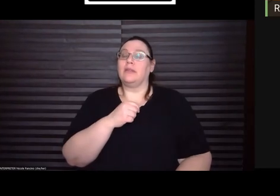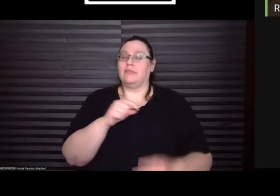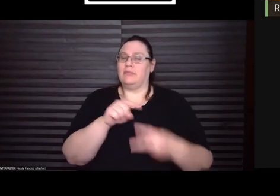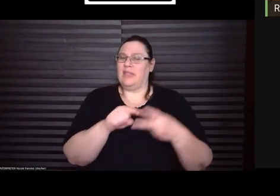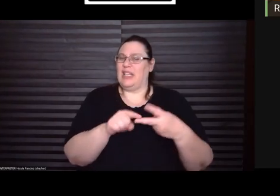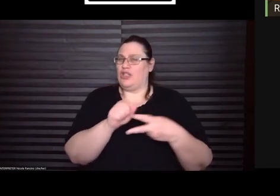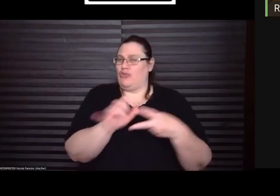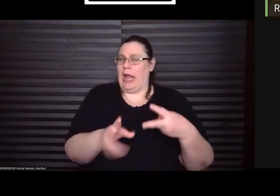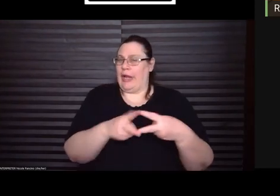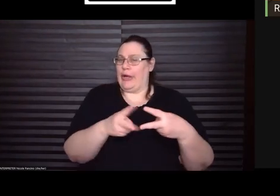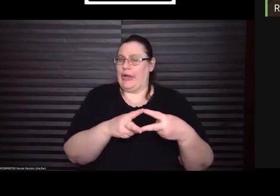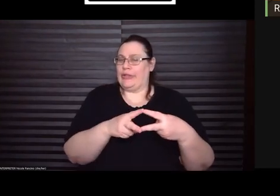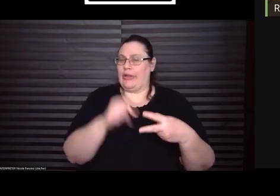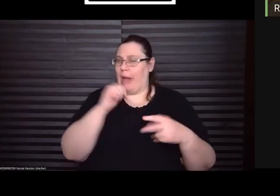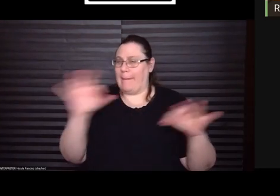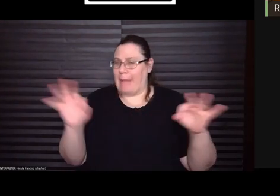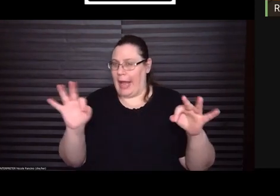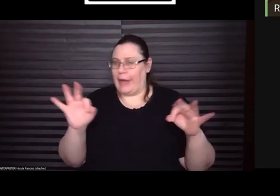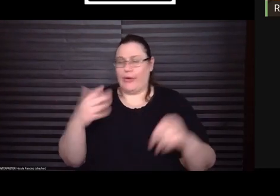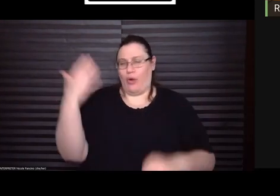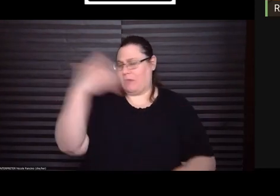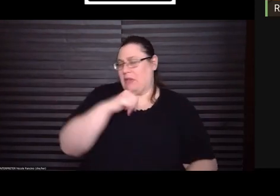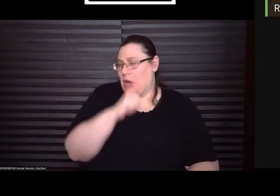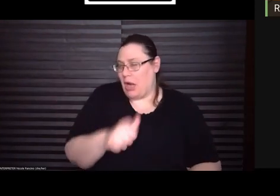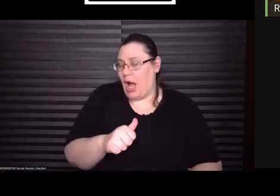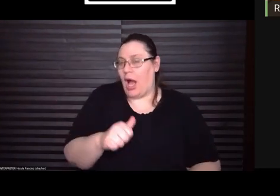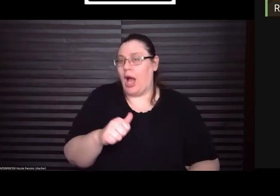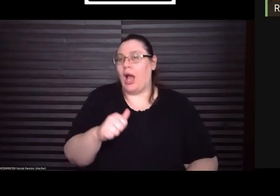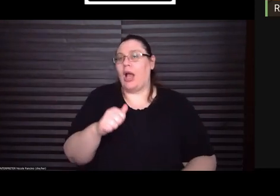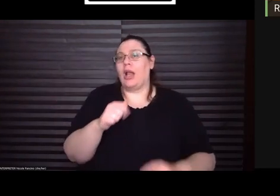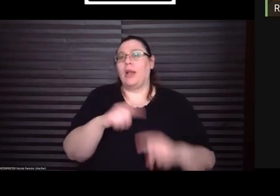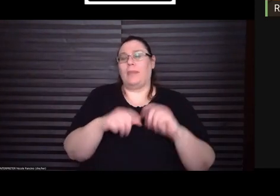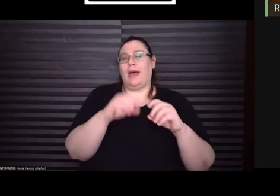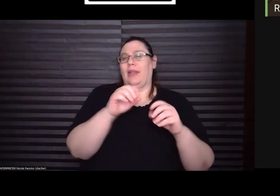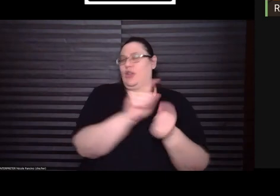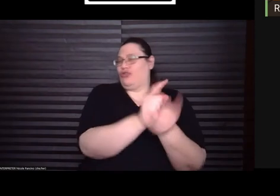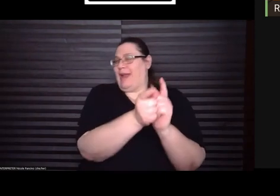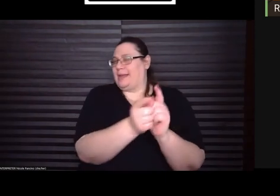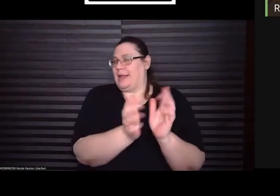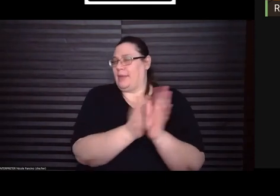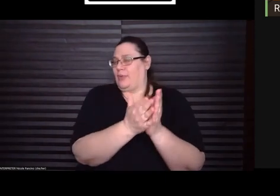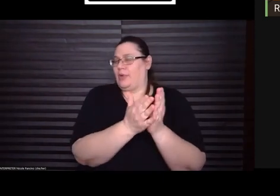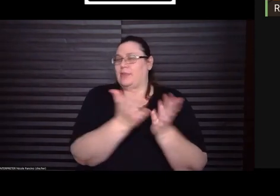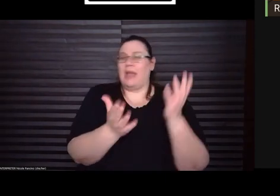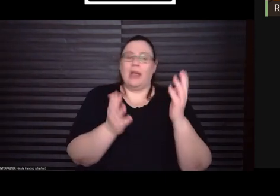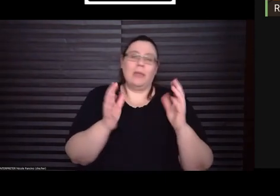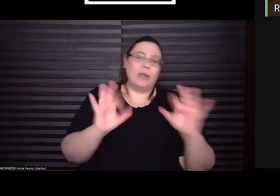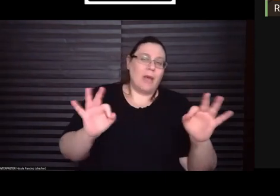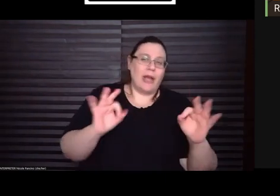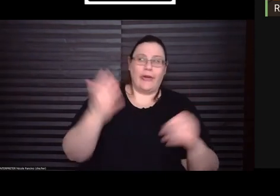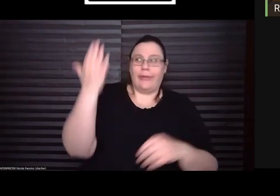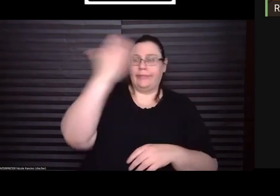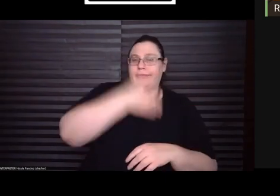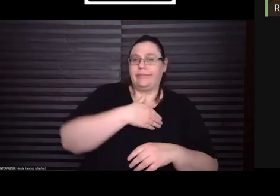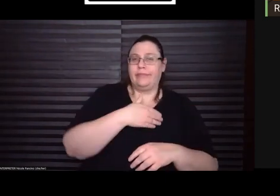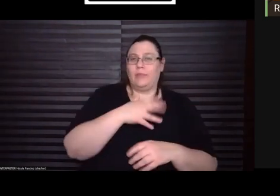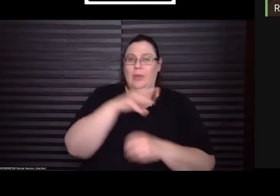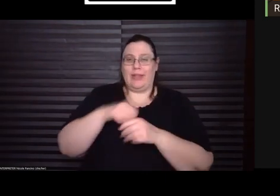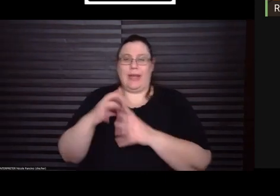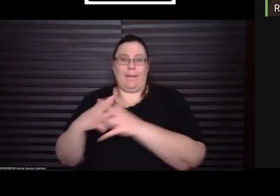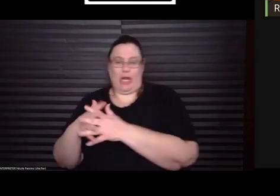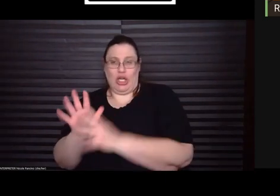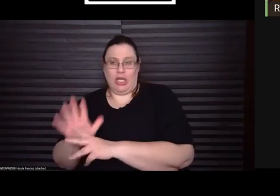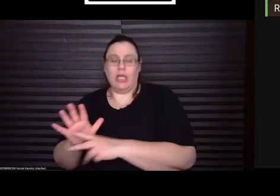neither of these writers are in any way sort of minor or overlooked, but they're in translation. So maybe they're sort of minor or overlooked in